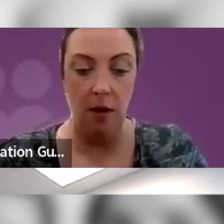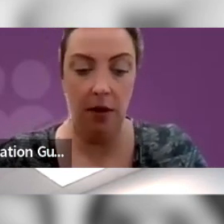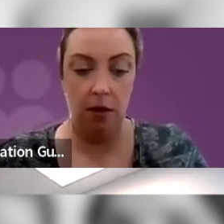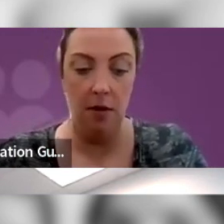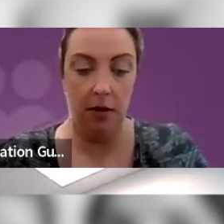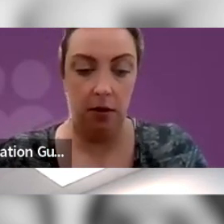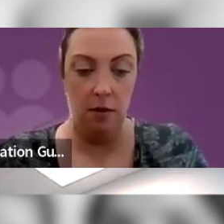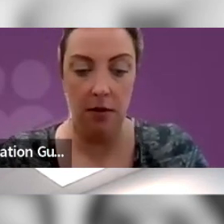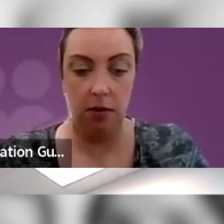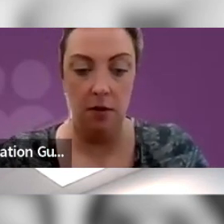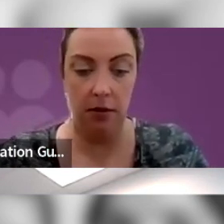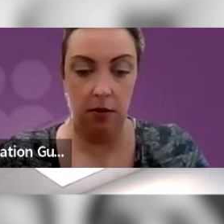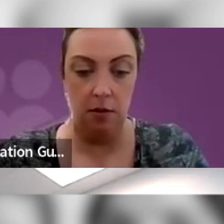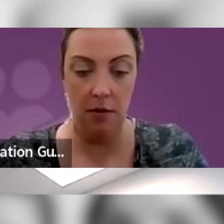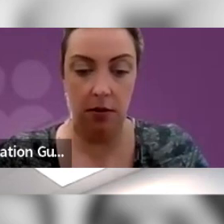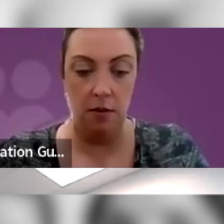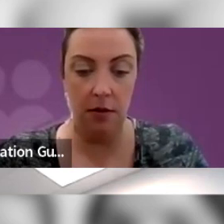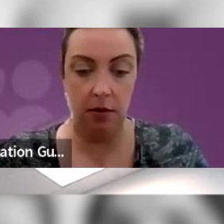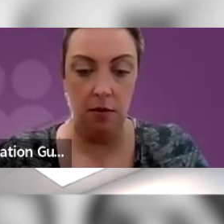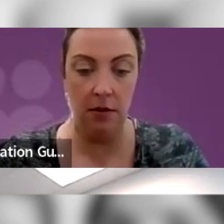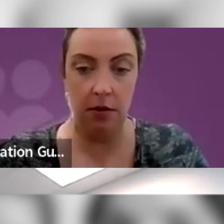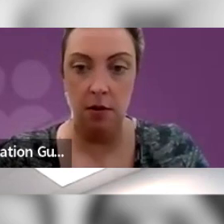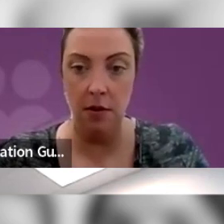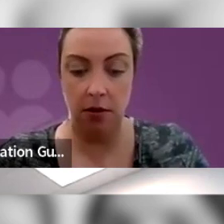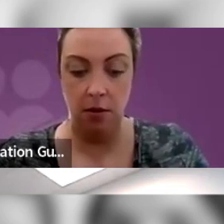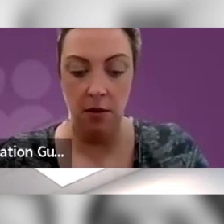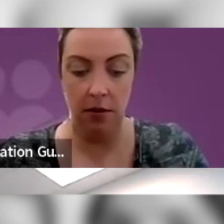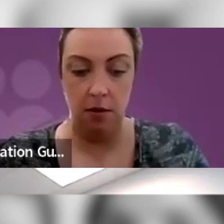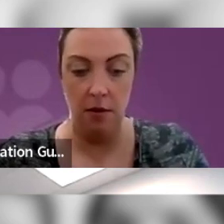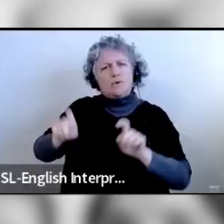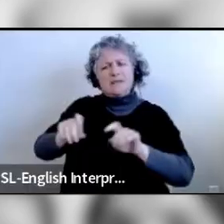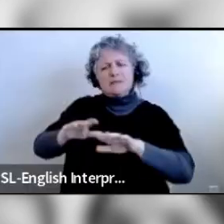the process of building a prototype and requires funds to build it?